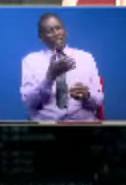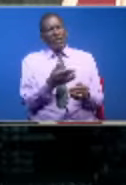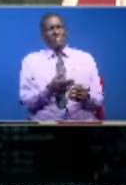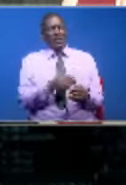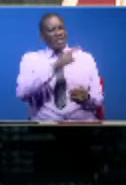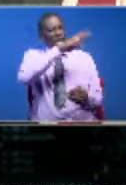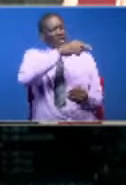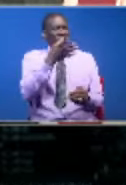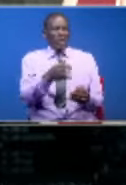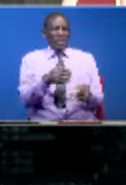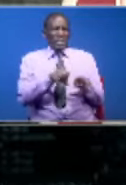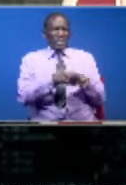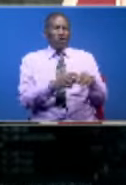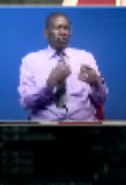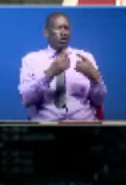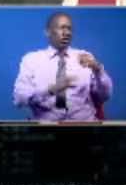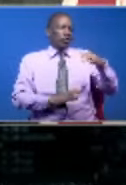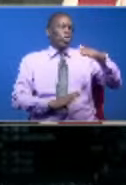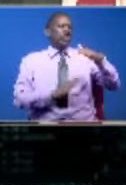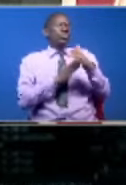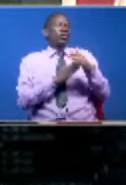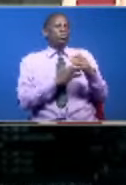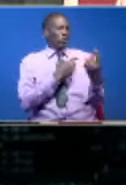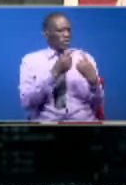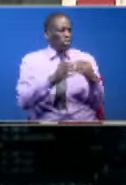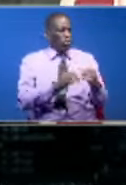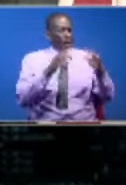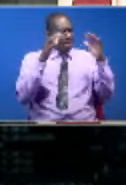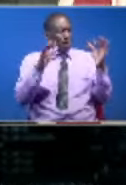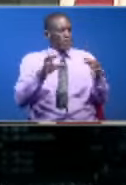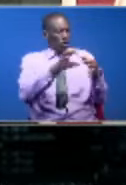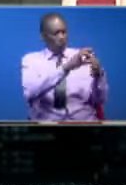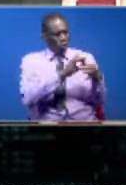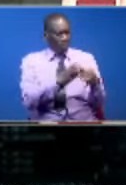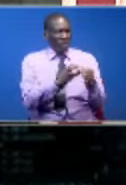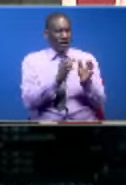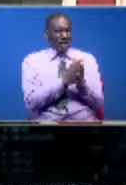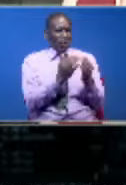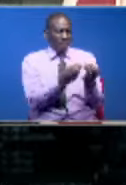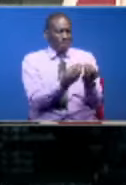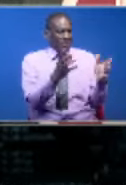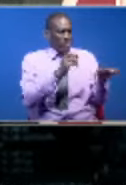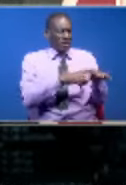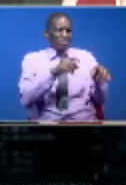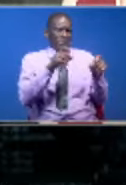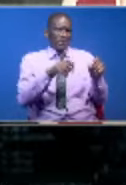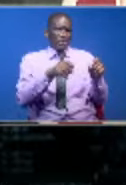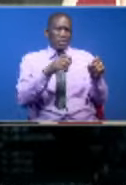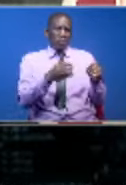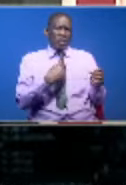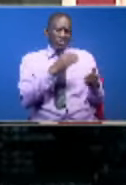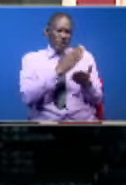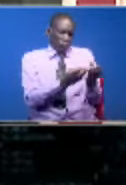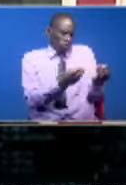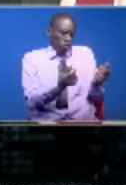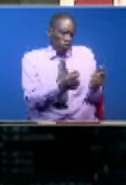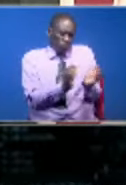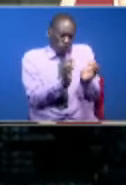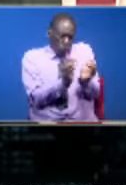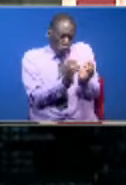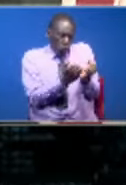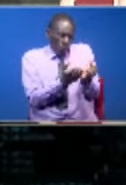having a top-tier discussion which is for large corporates. And many times I'm asked whether there are solutions for small